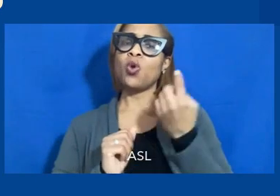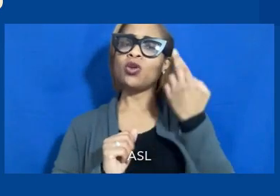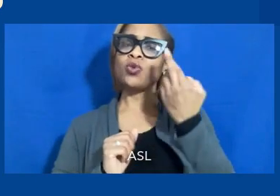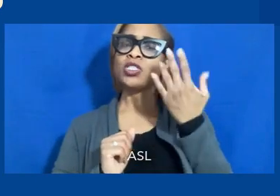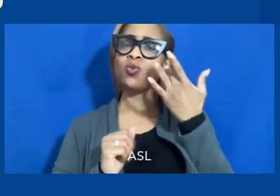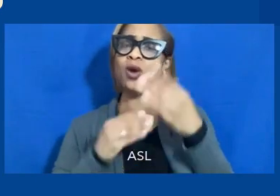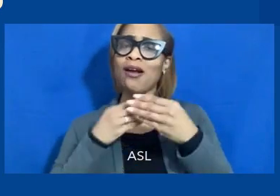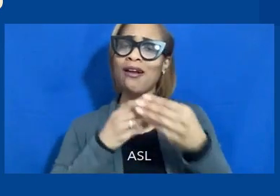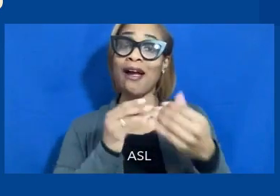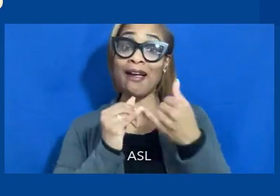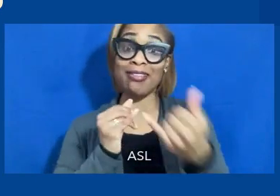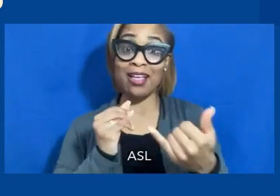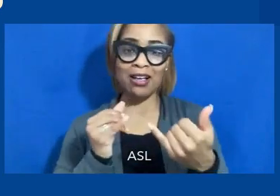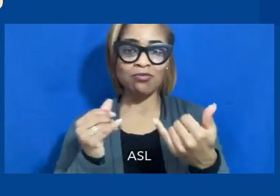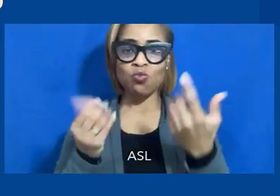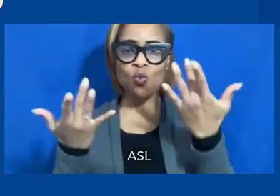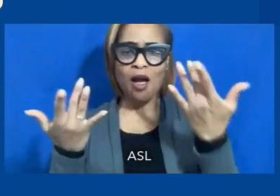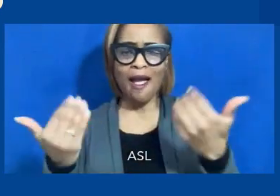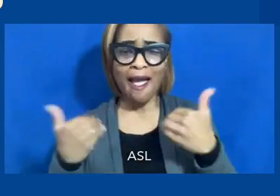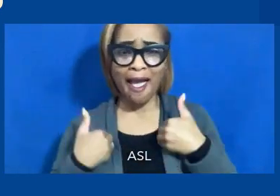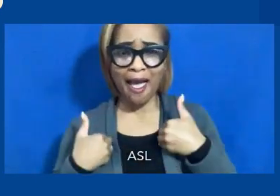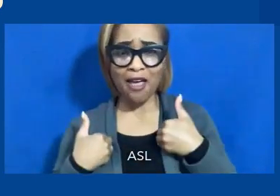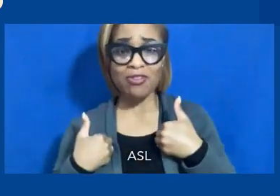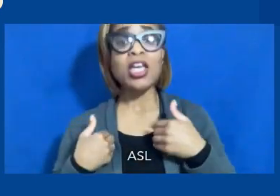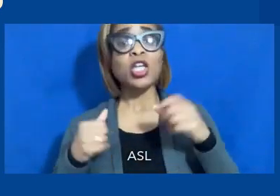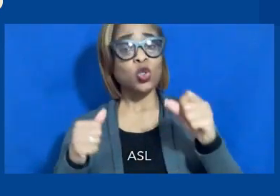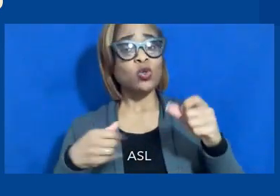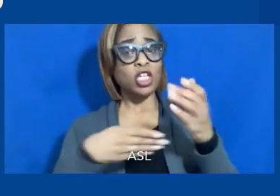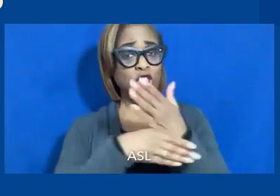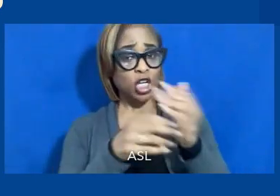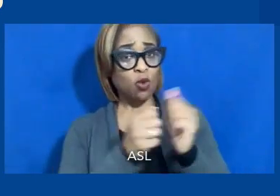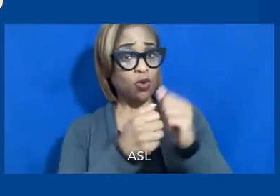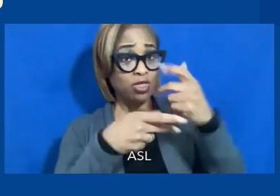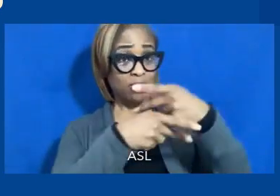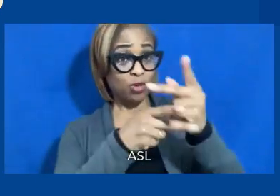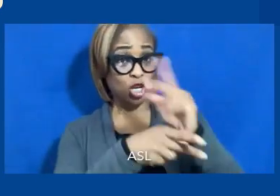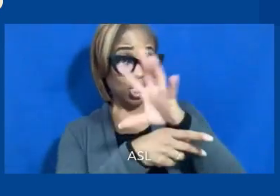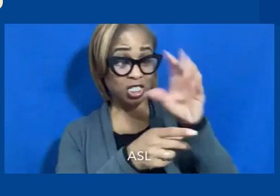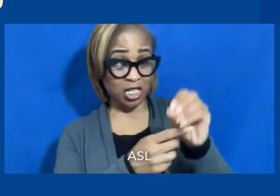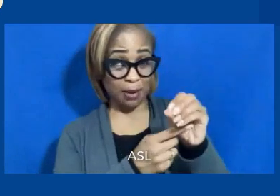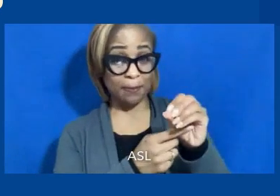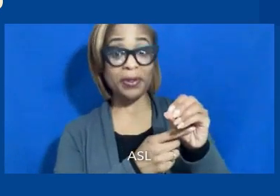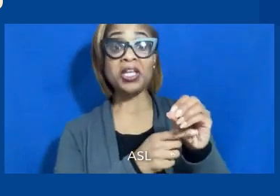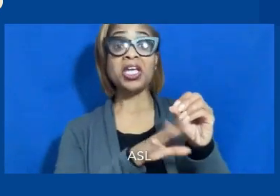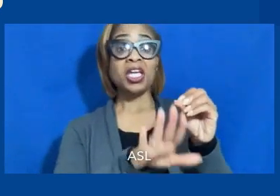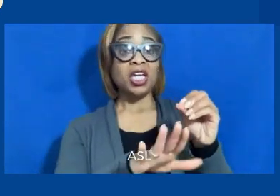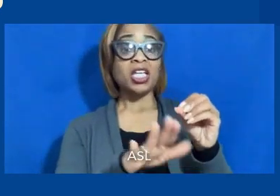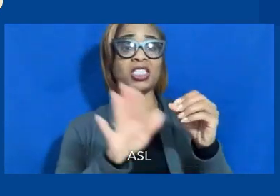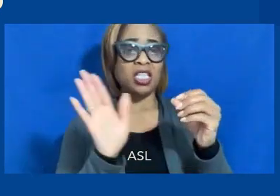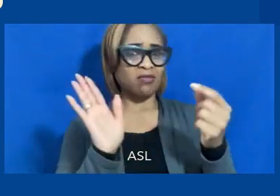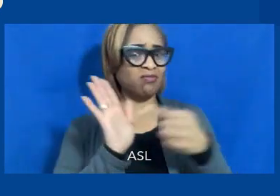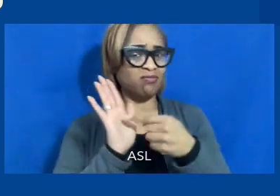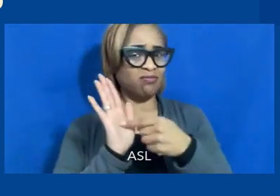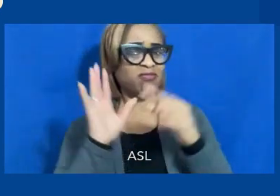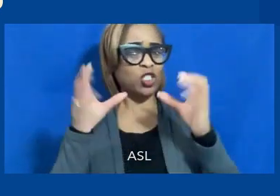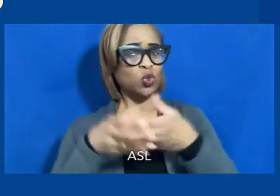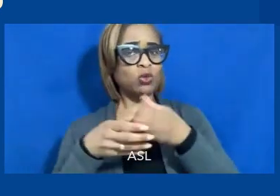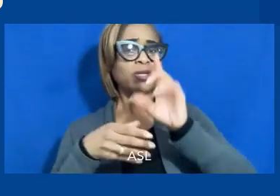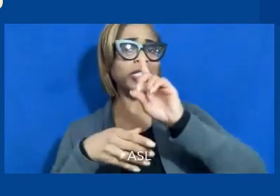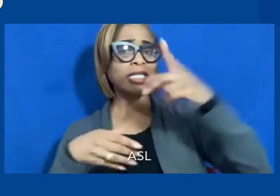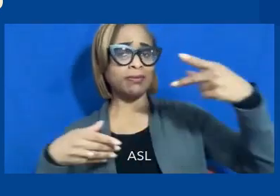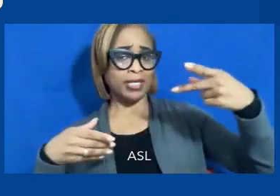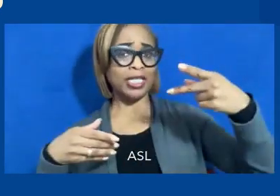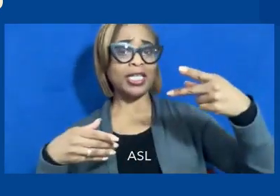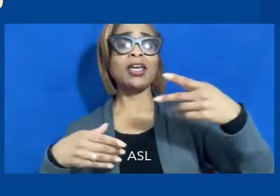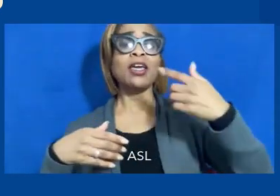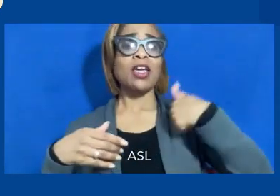guidelines exist, and you could share them with a production company and say like, here's a group of DPs and we